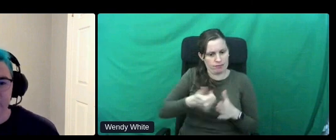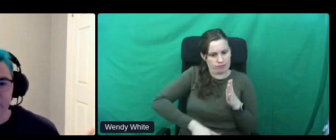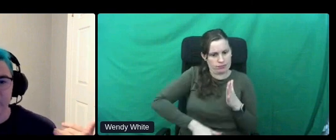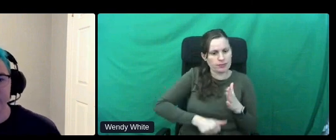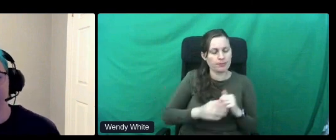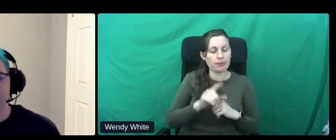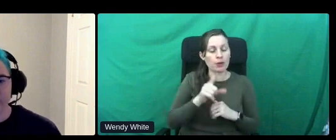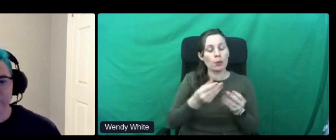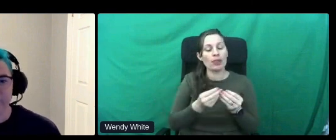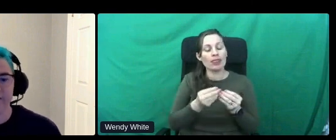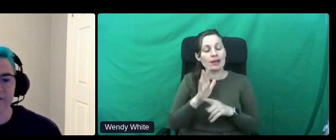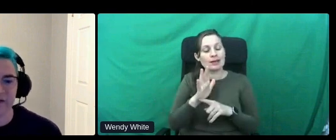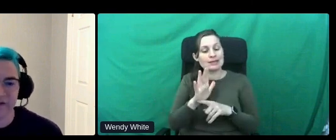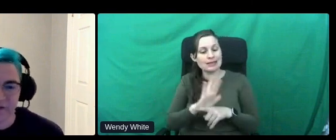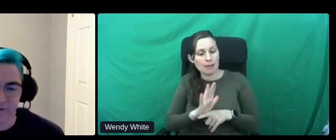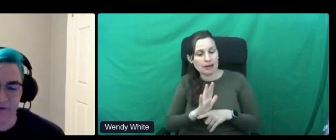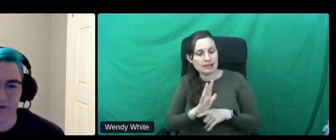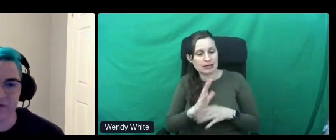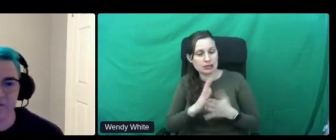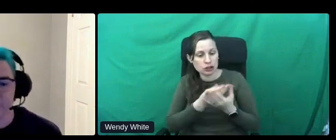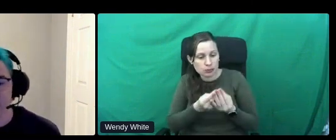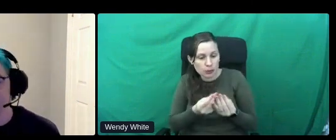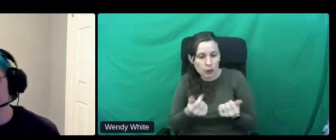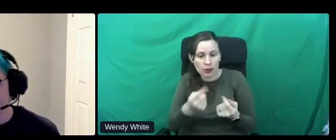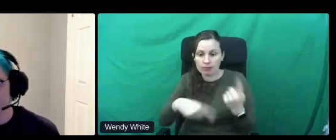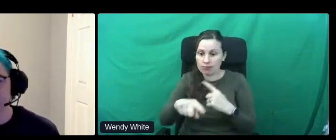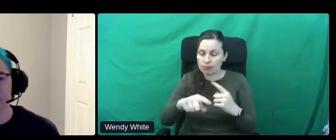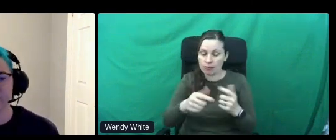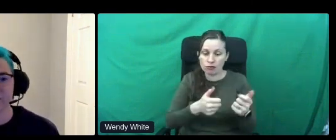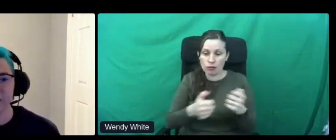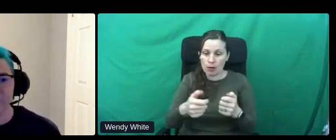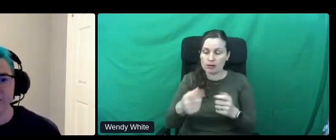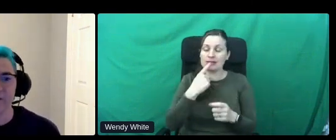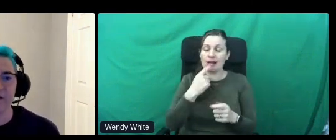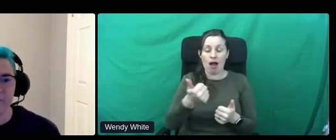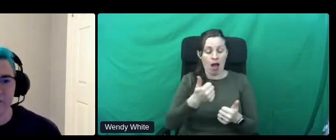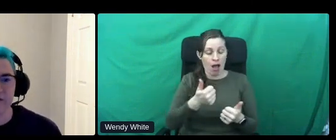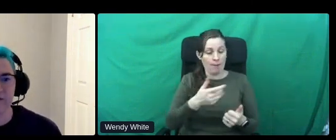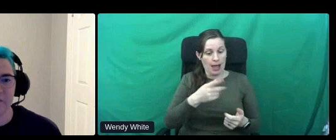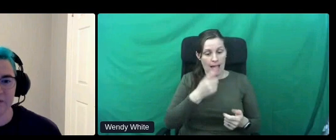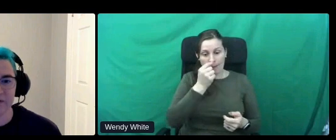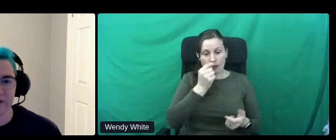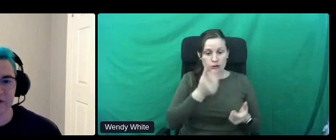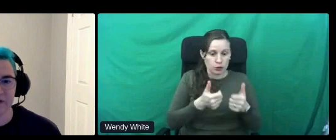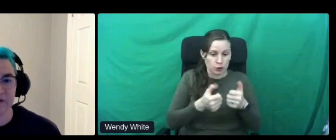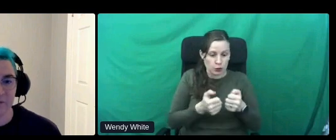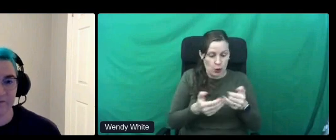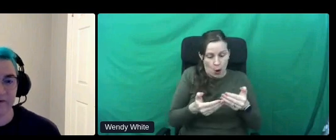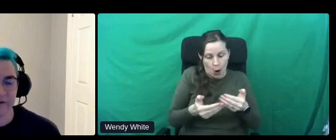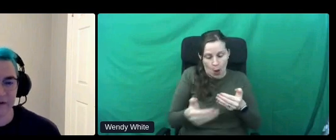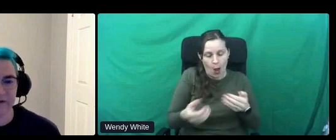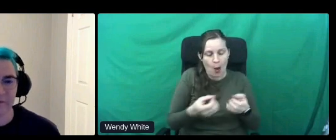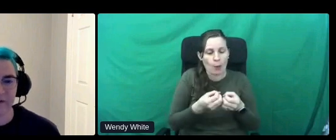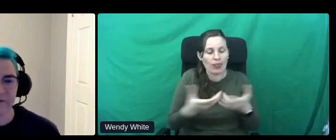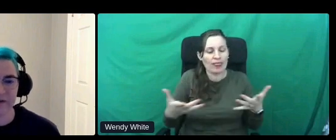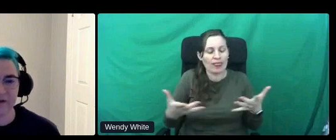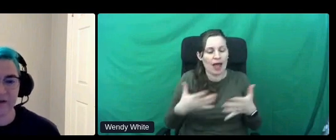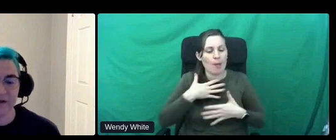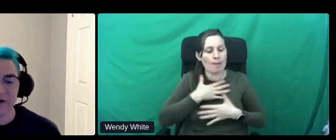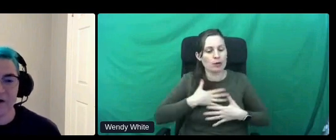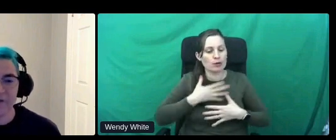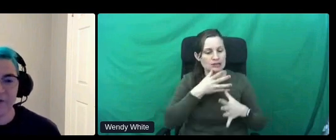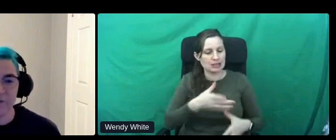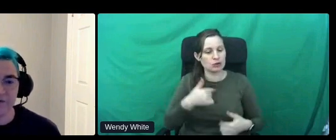cinematic smoothing, we've had reports from players that they've been able to play longer sessions without experiencing motion sickness. And so we feel like this was something